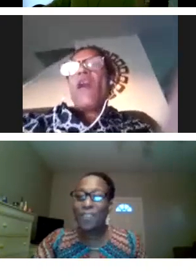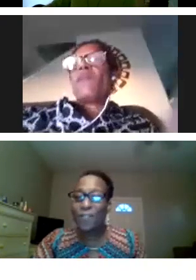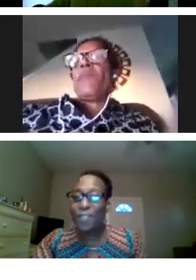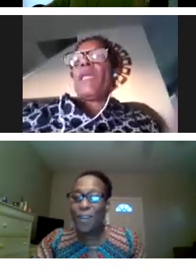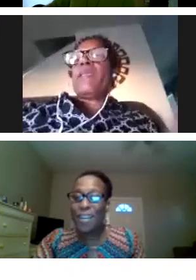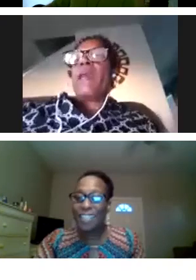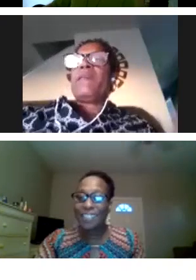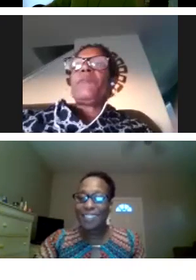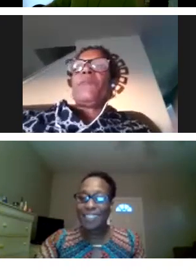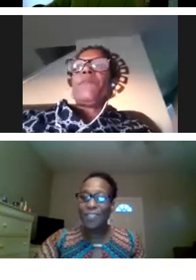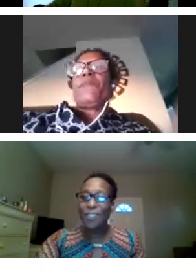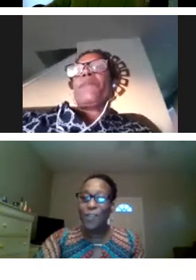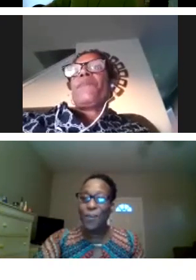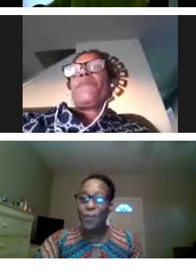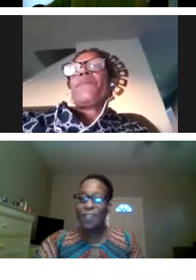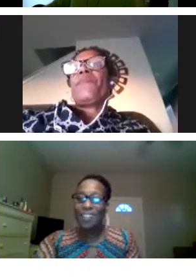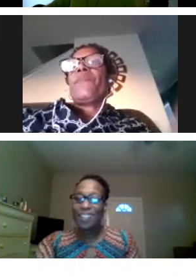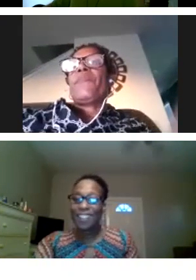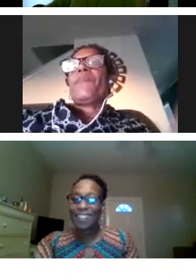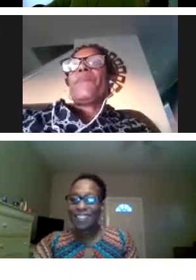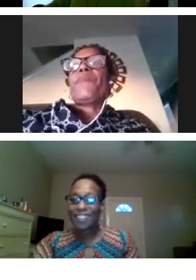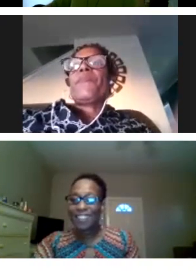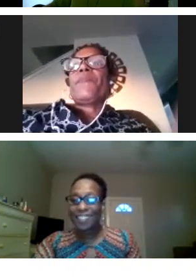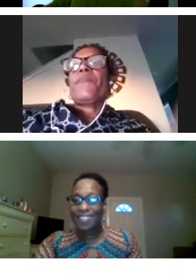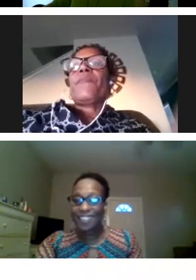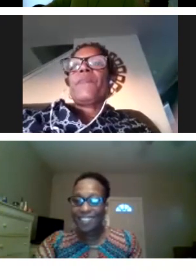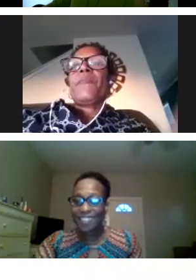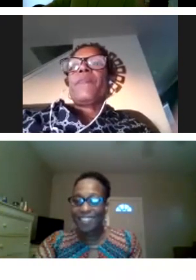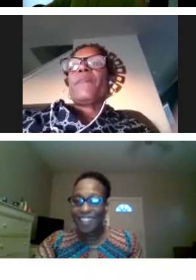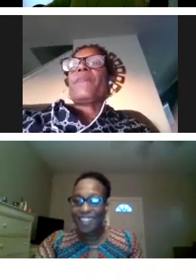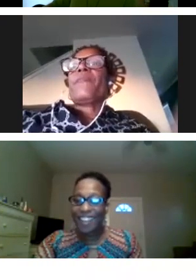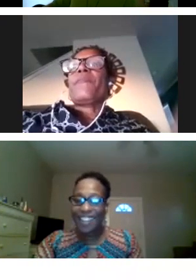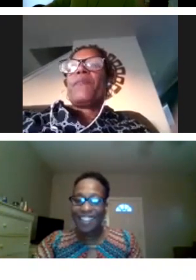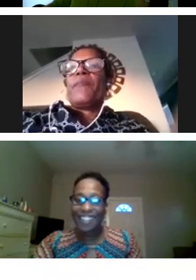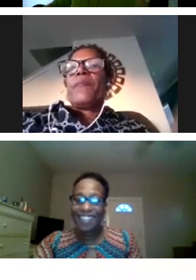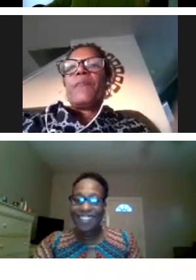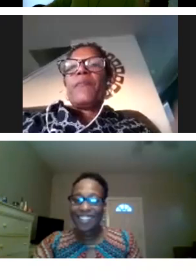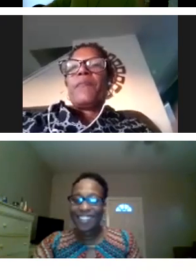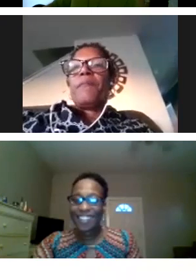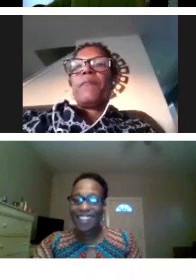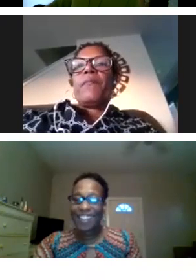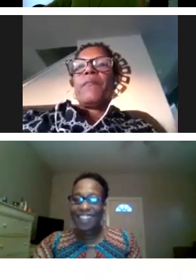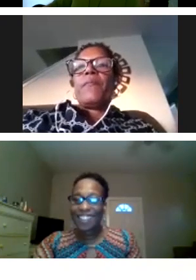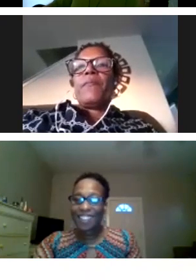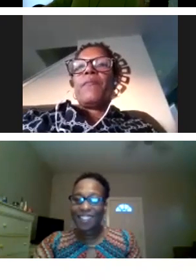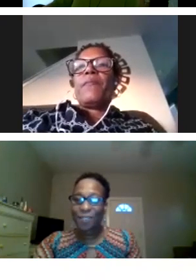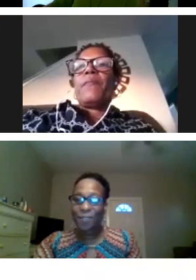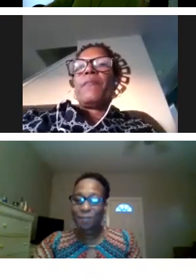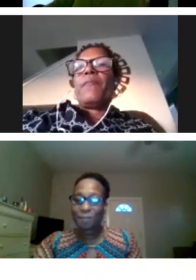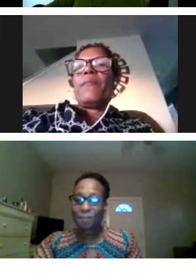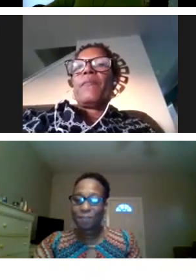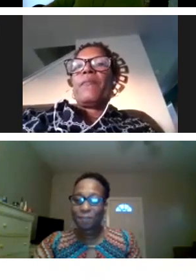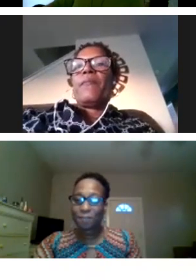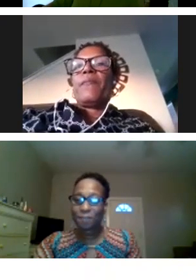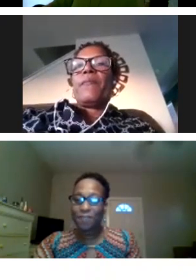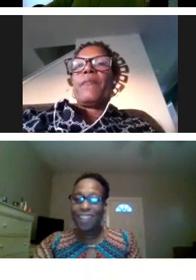Y'all have a blessed night. You too. Yeah, I appreciate it. Great. Wonderful. Thank you, Tana. Thank you, Roxy, for your